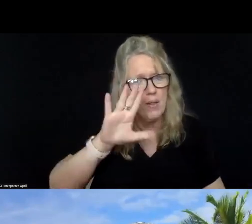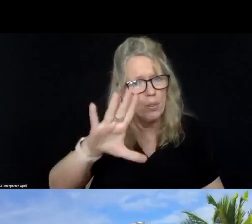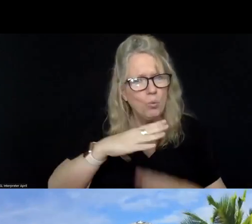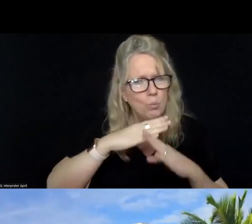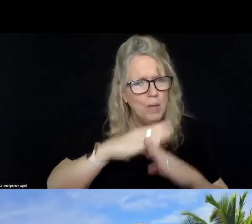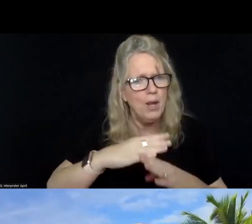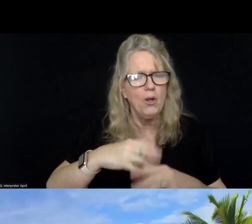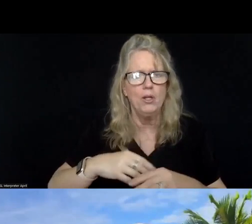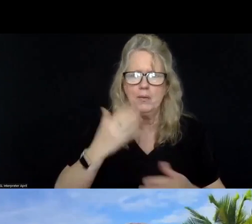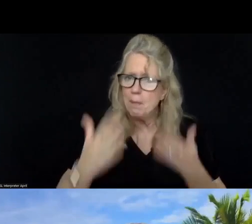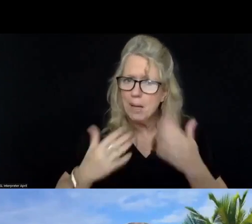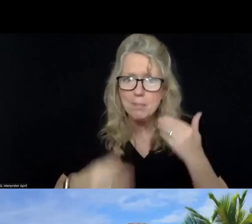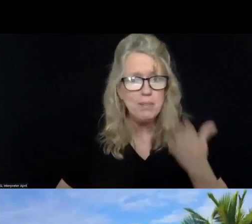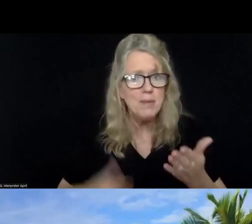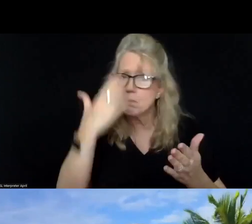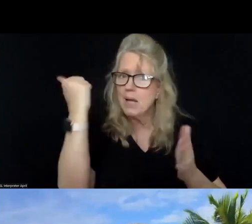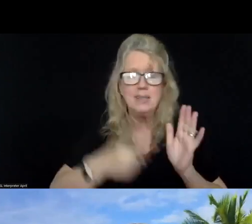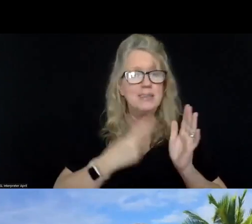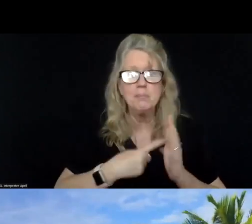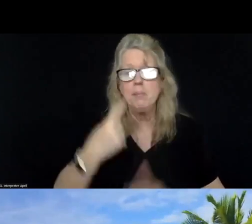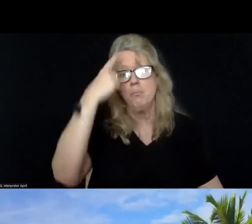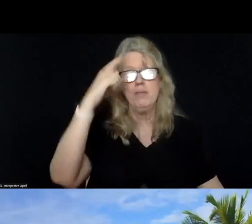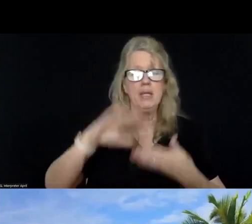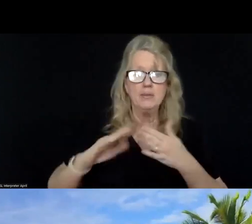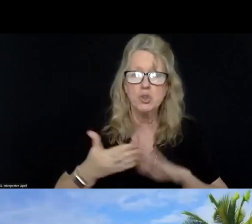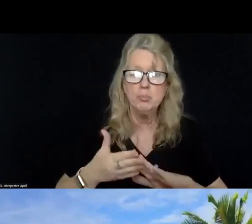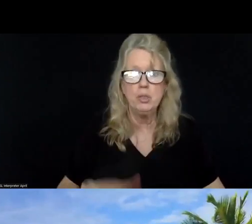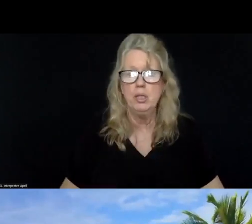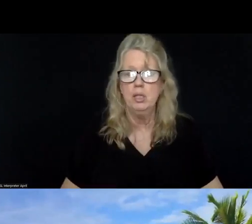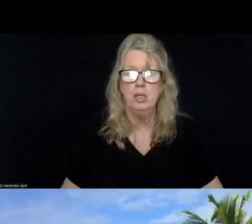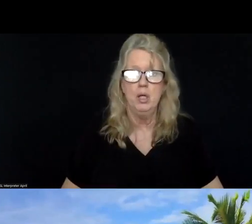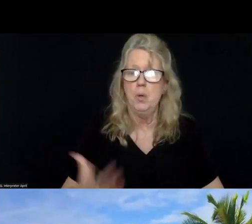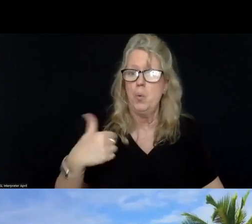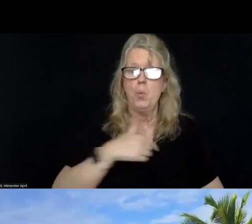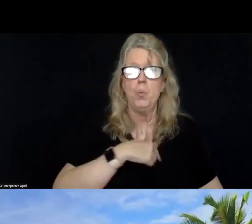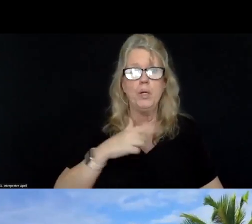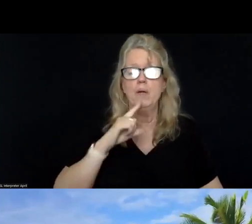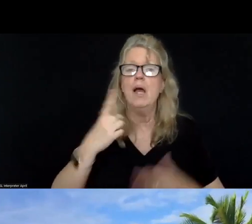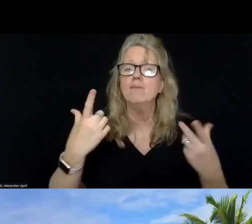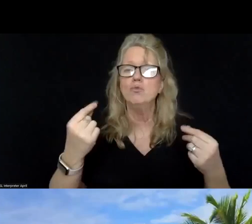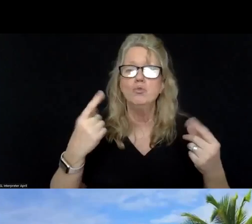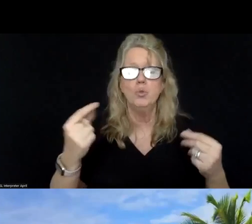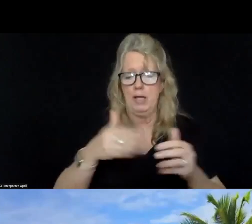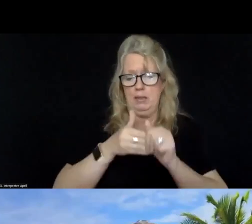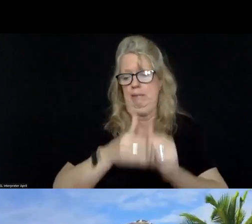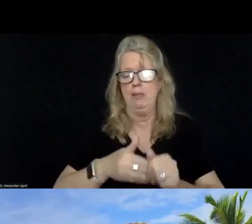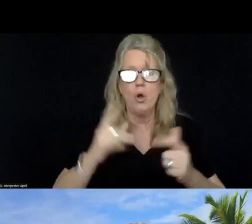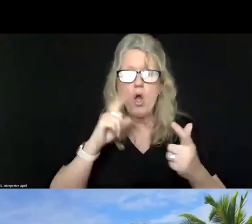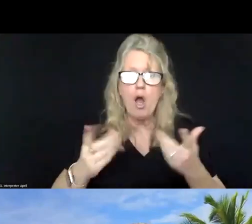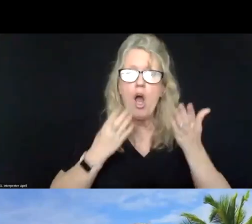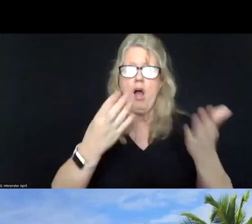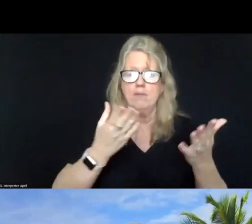that might exist. Because sometimes we think as a community that all we have to do as leaders is offer